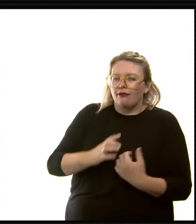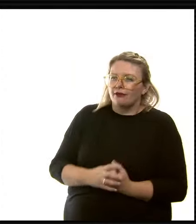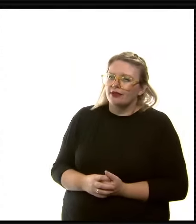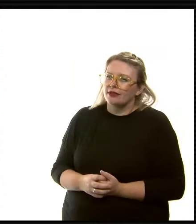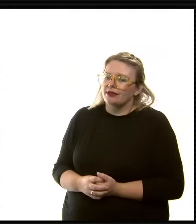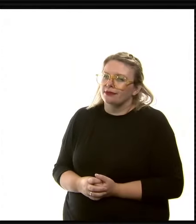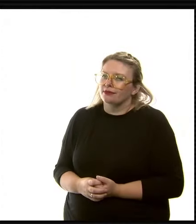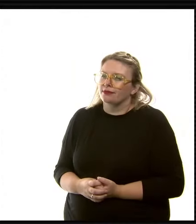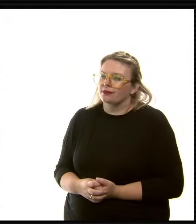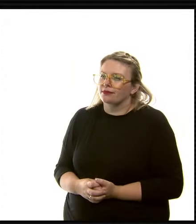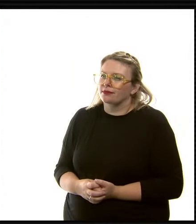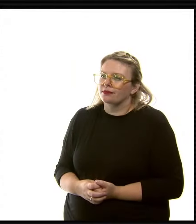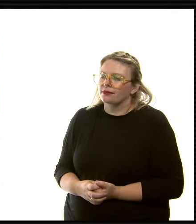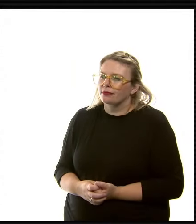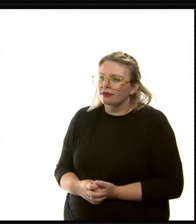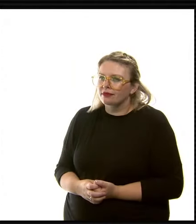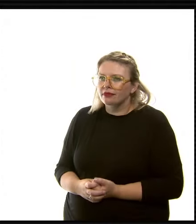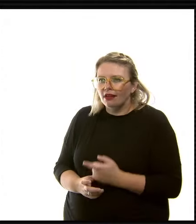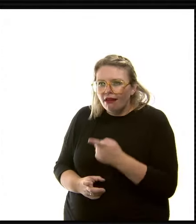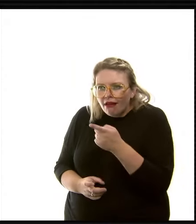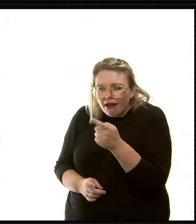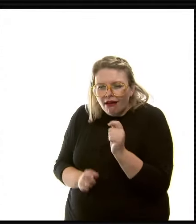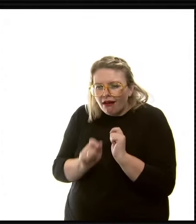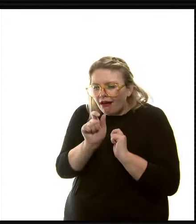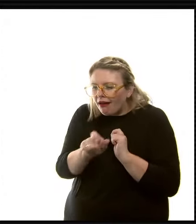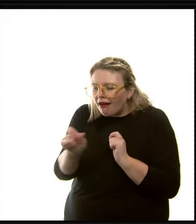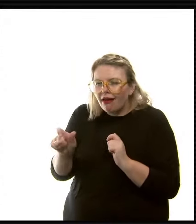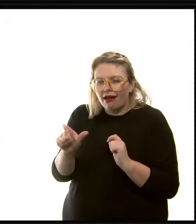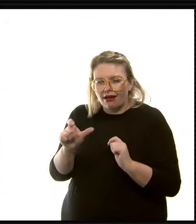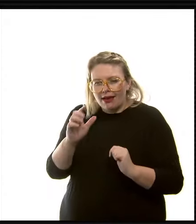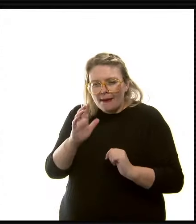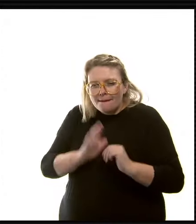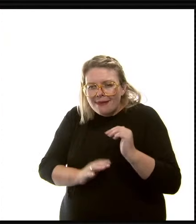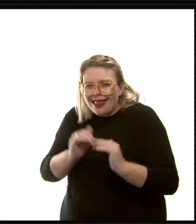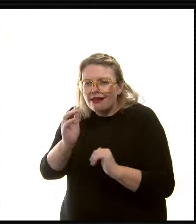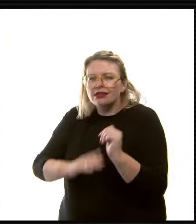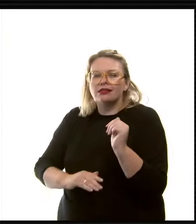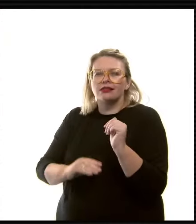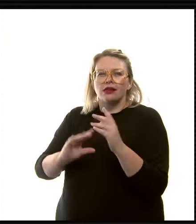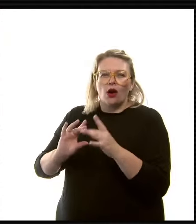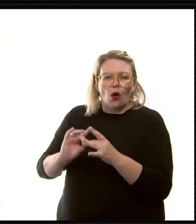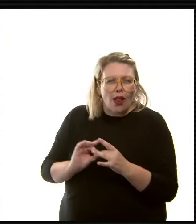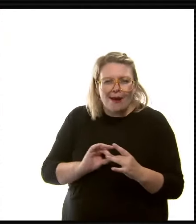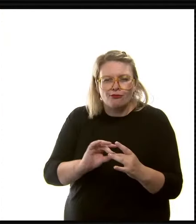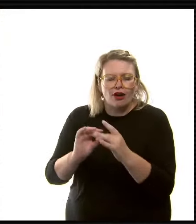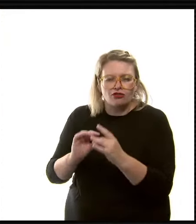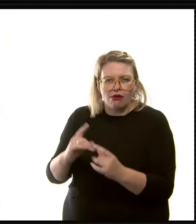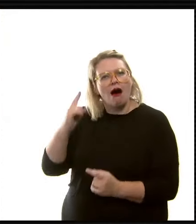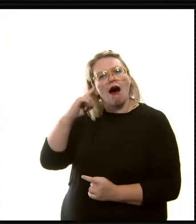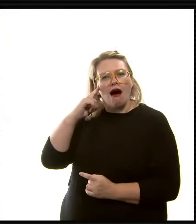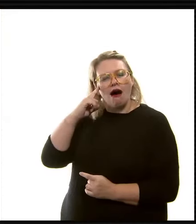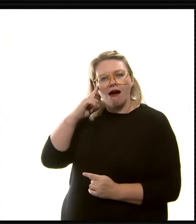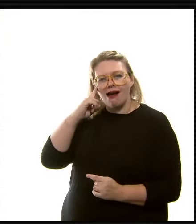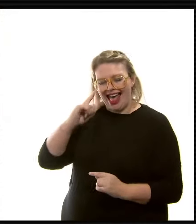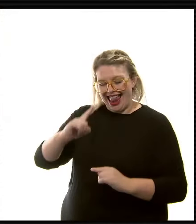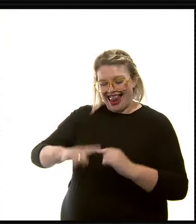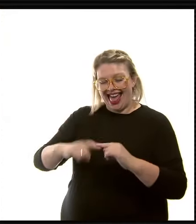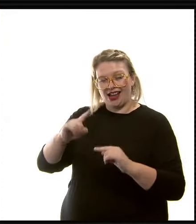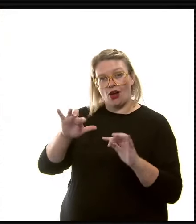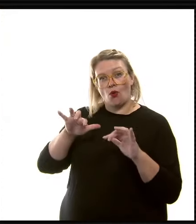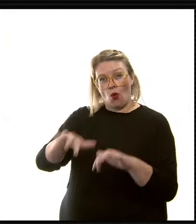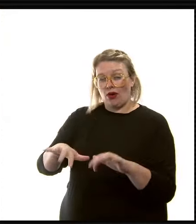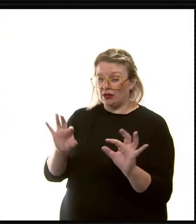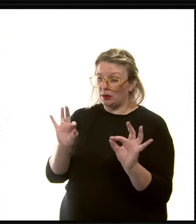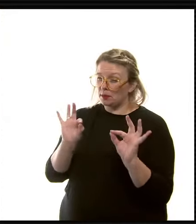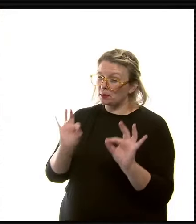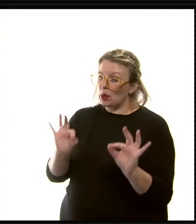players and those builds, on the subject of legendary collaborations, we decided that LegoCon was the perfect place to take